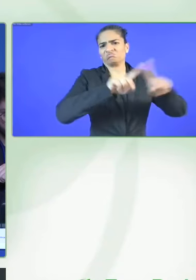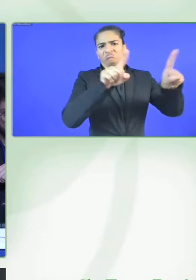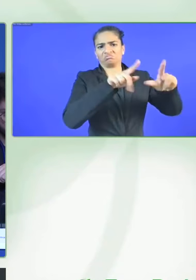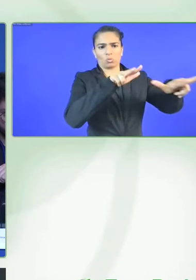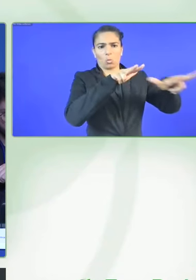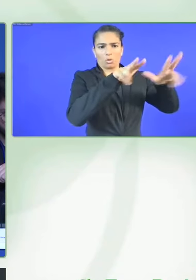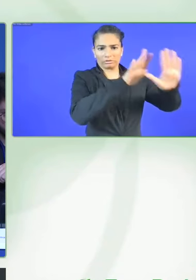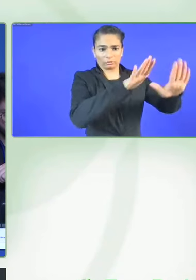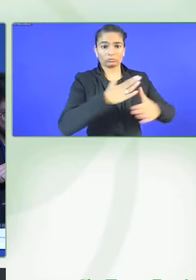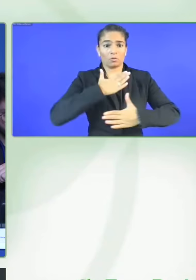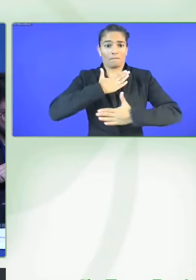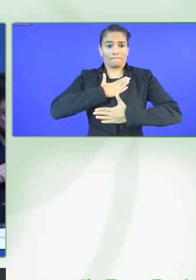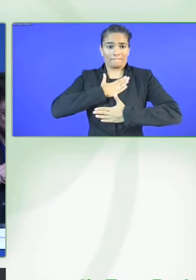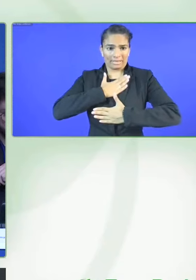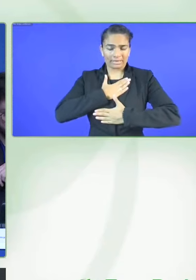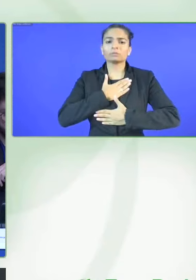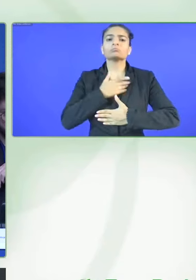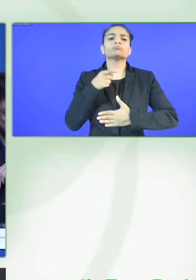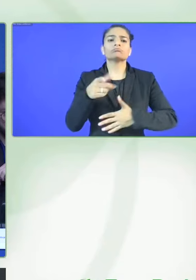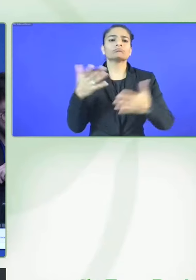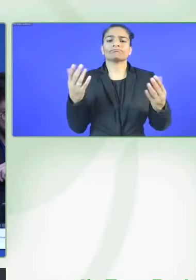session,